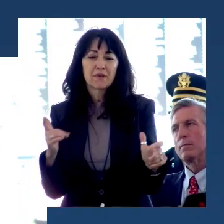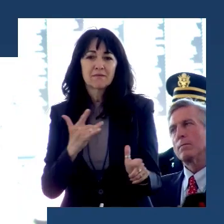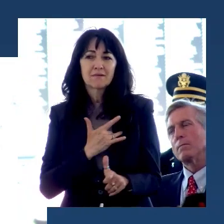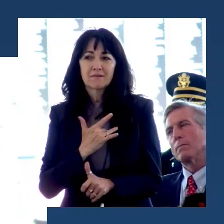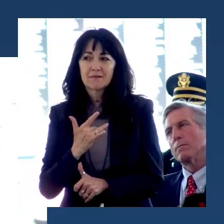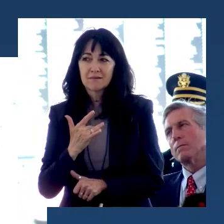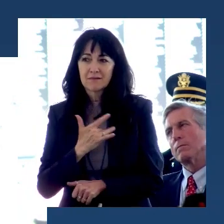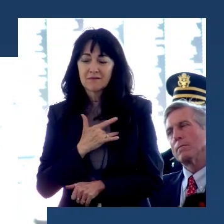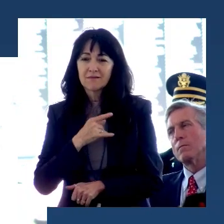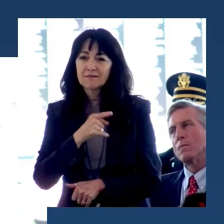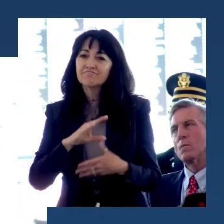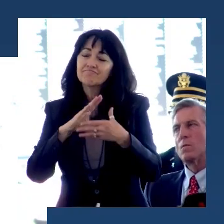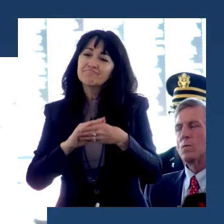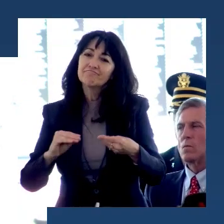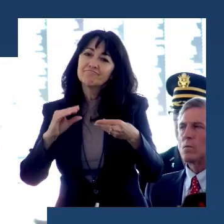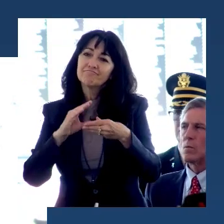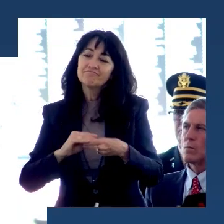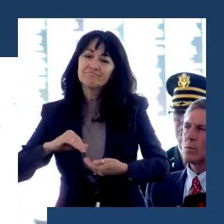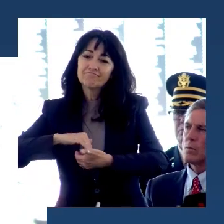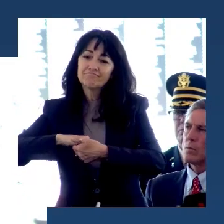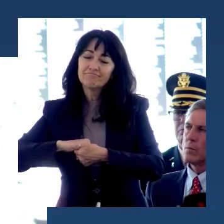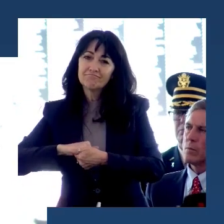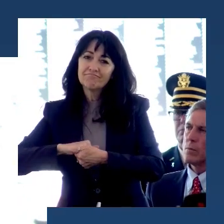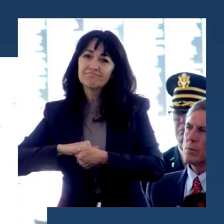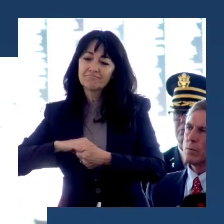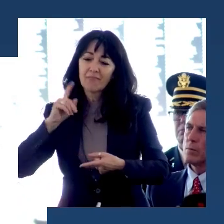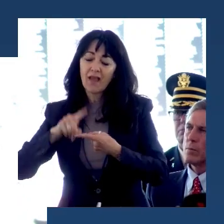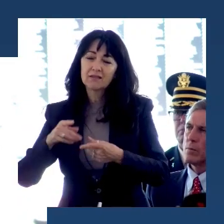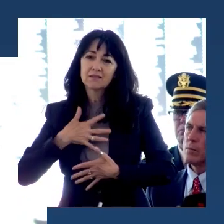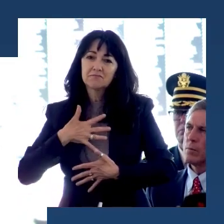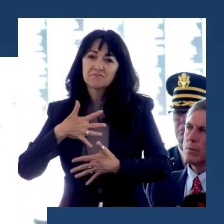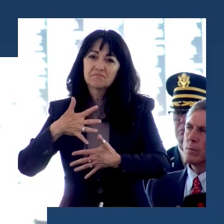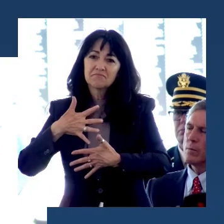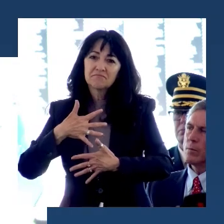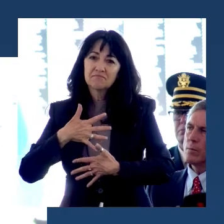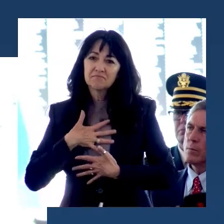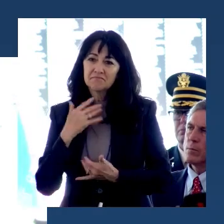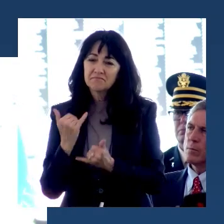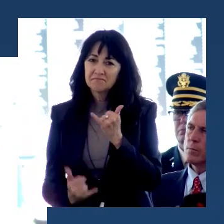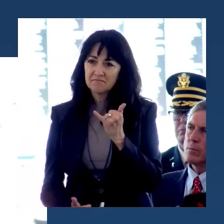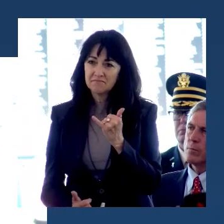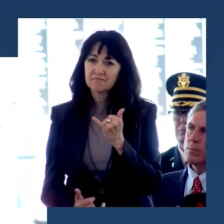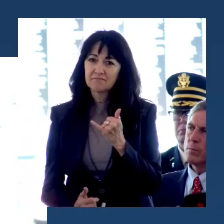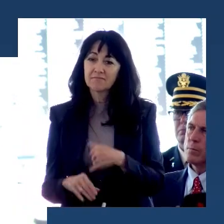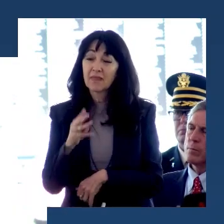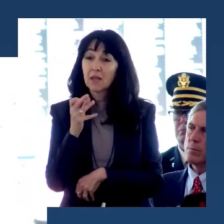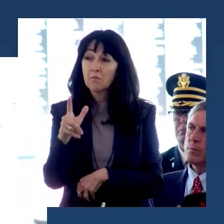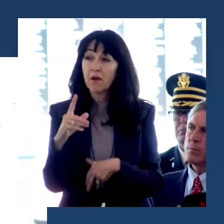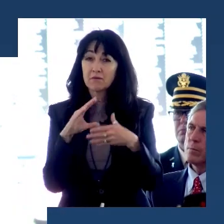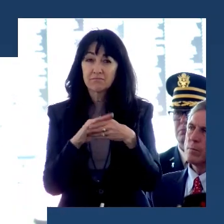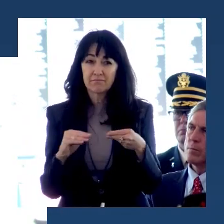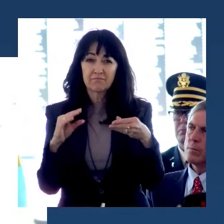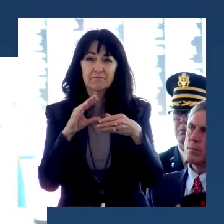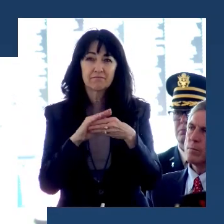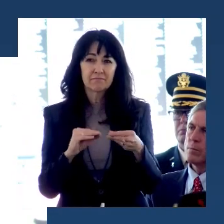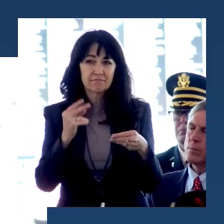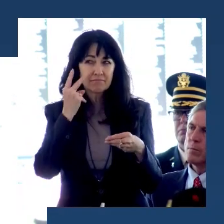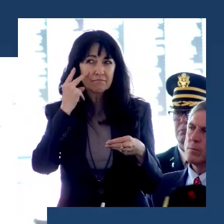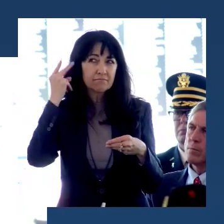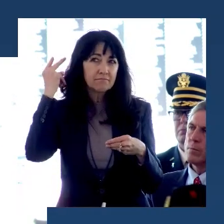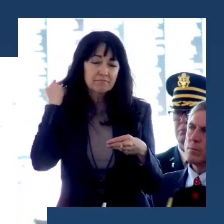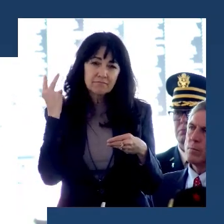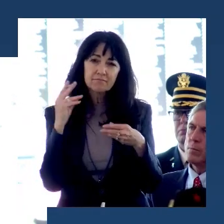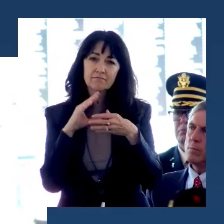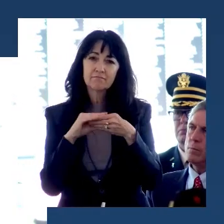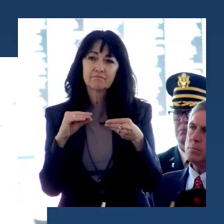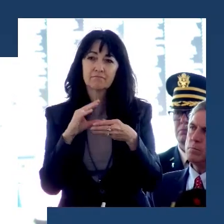holding his father's hand in their last minutes together. Michael spoke about reflecting on the many things that